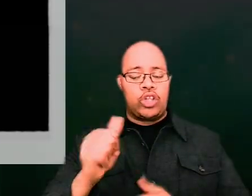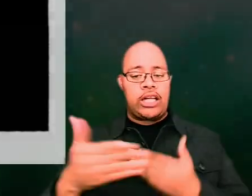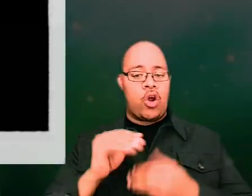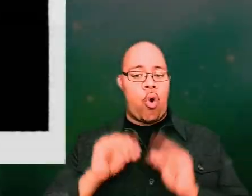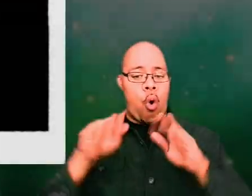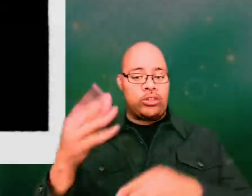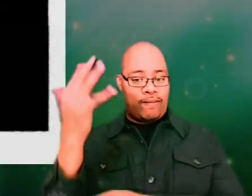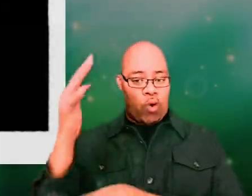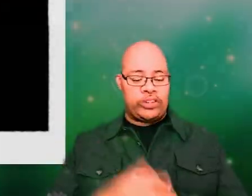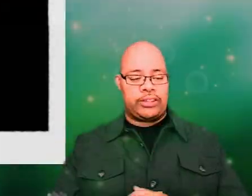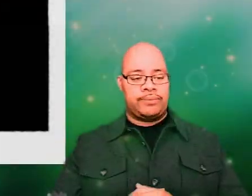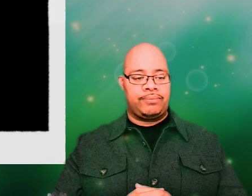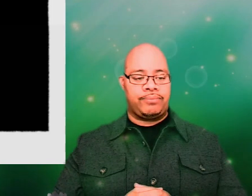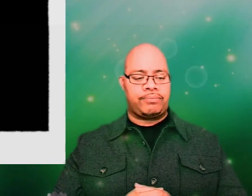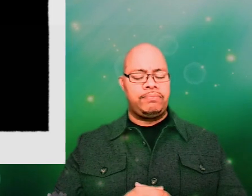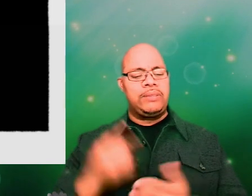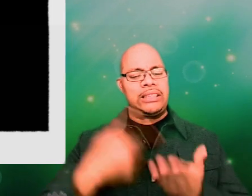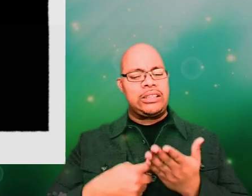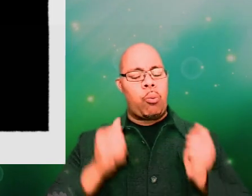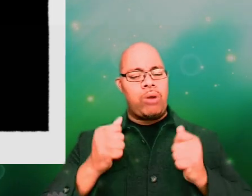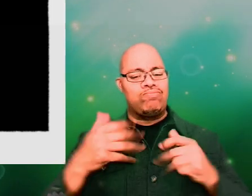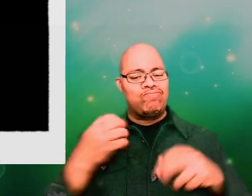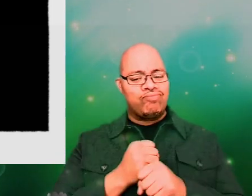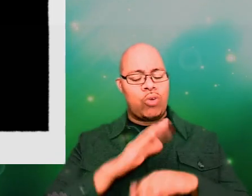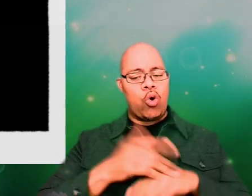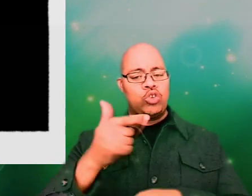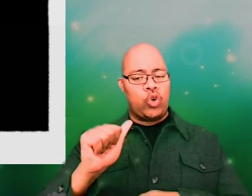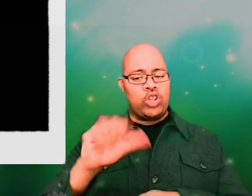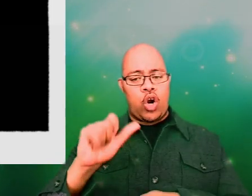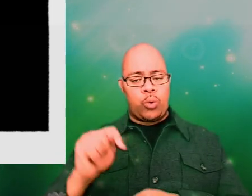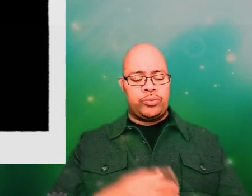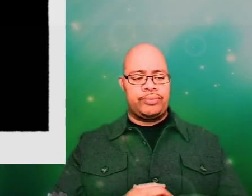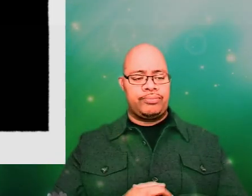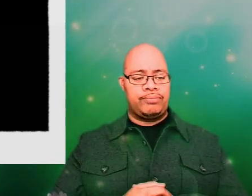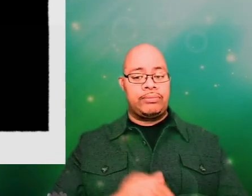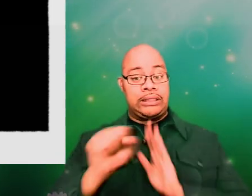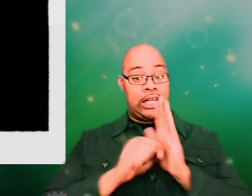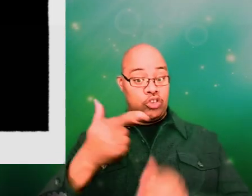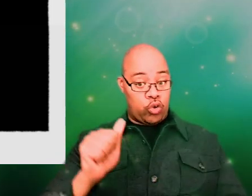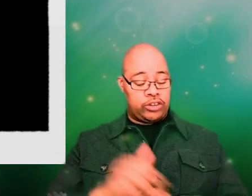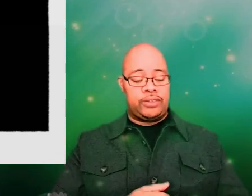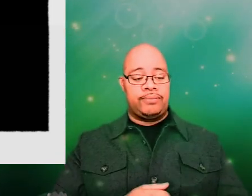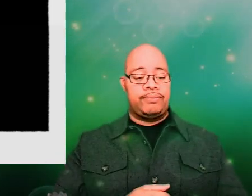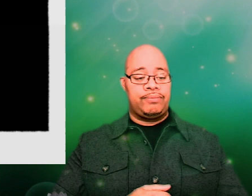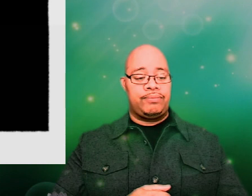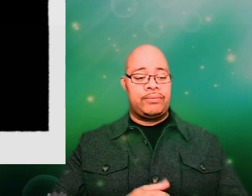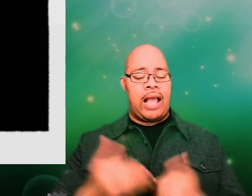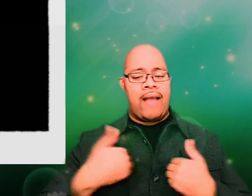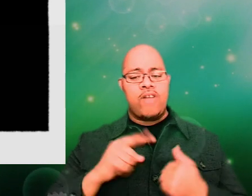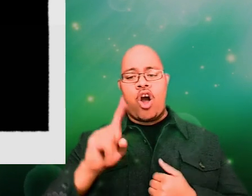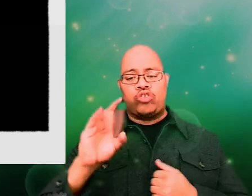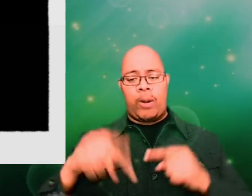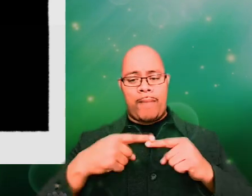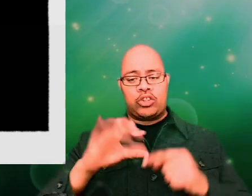Forest. Let's go over a quick refresher on Georgia's coast. The state of Georgia is home to 100 miles